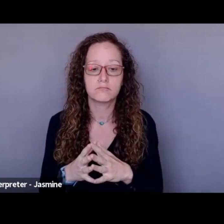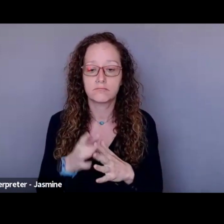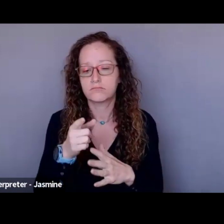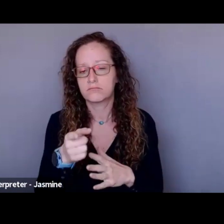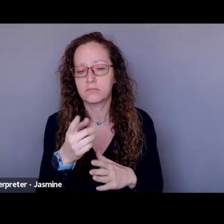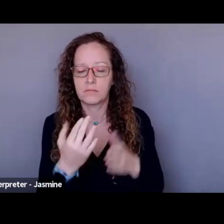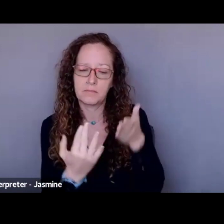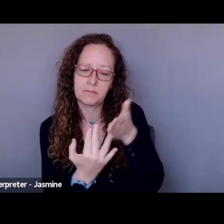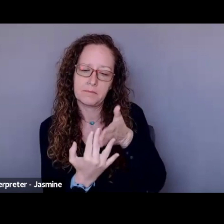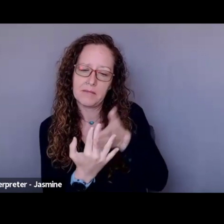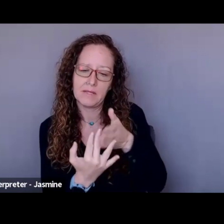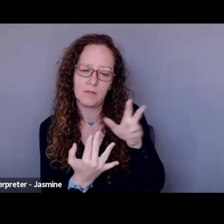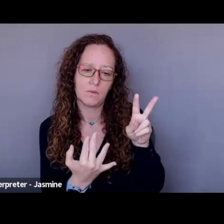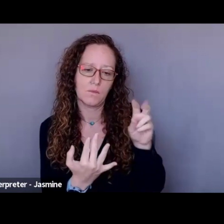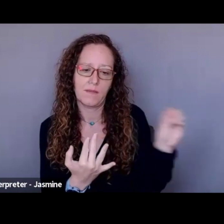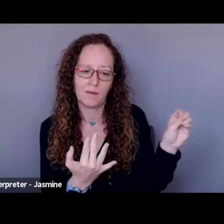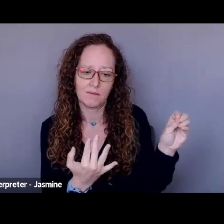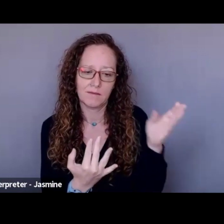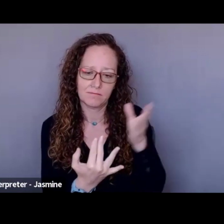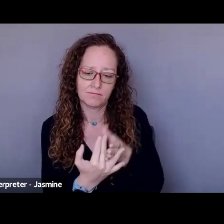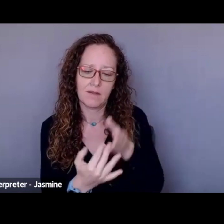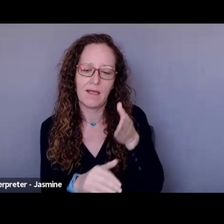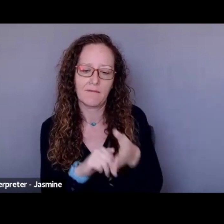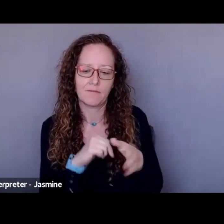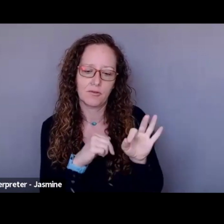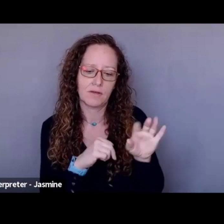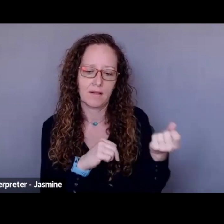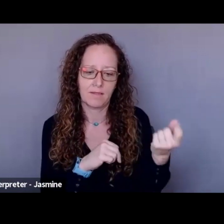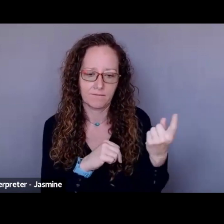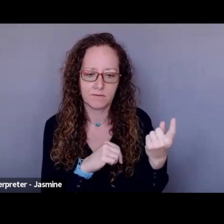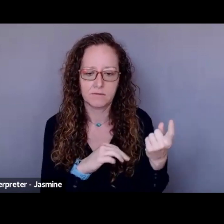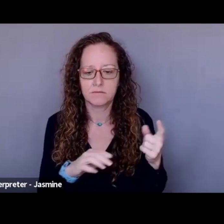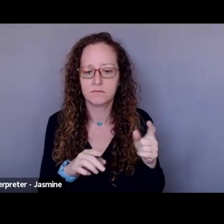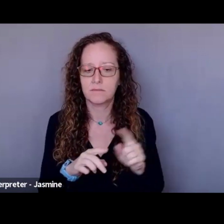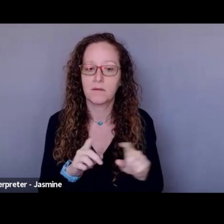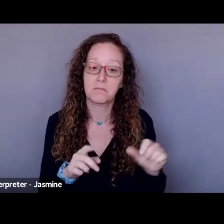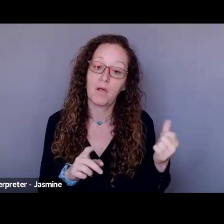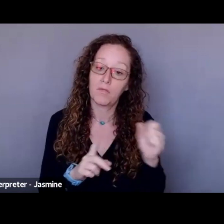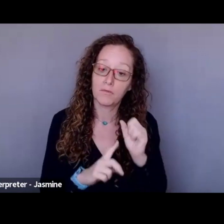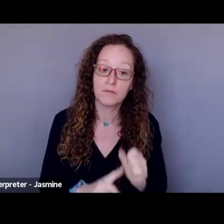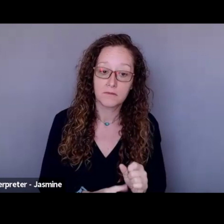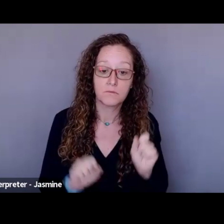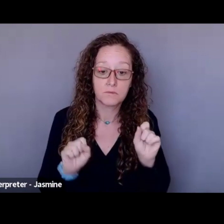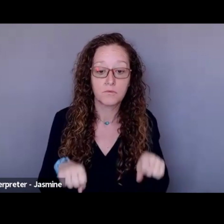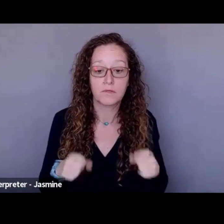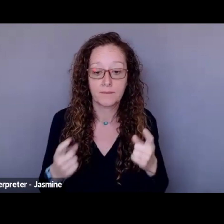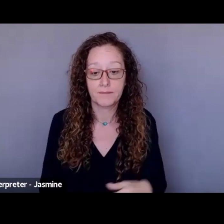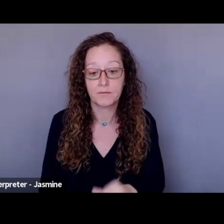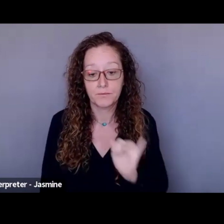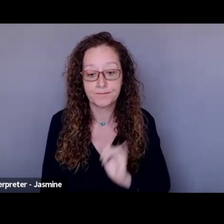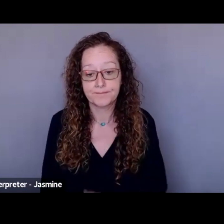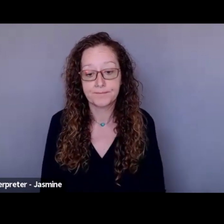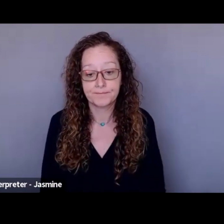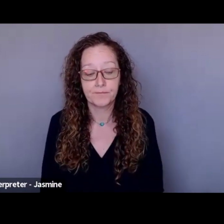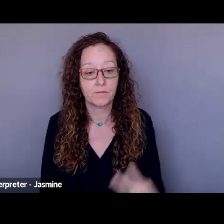2000s after 9/11 occurred, but there are also other circumstances that can be the case.